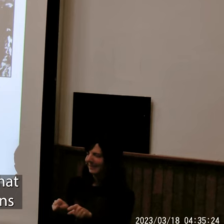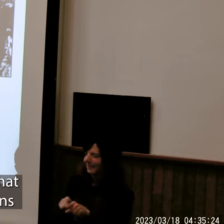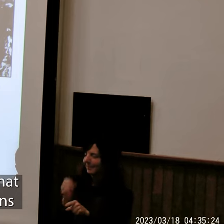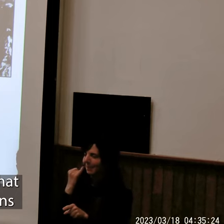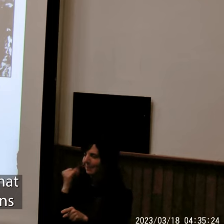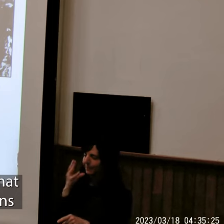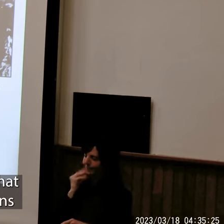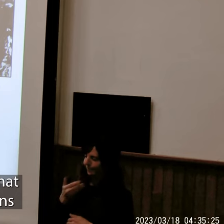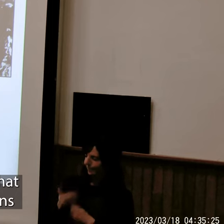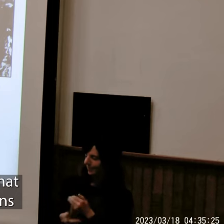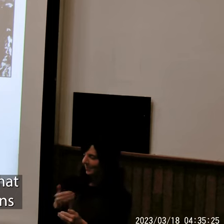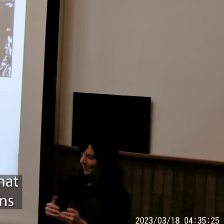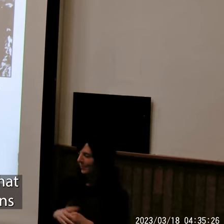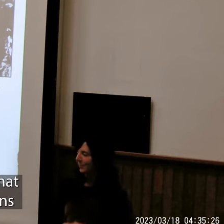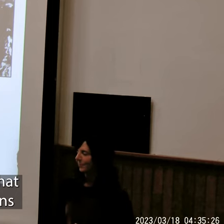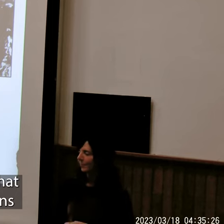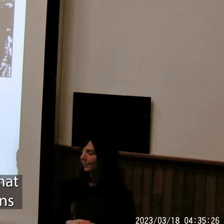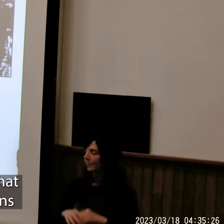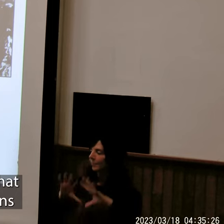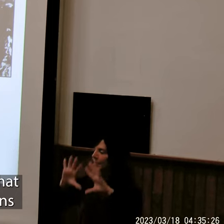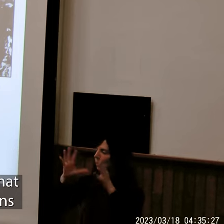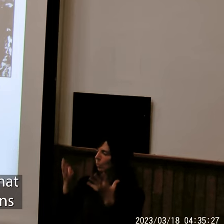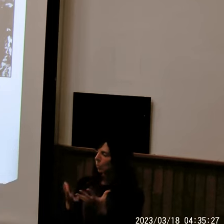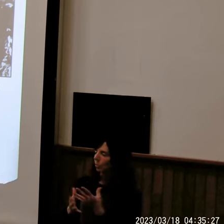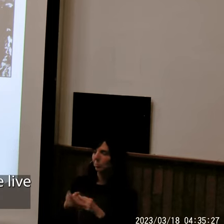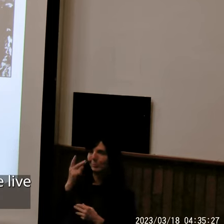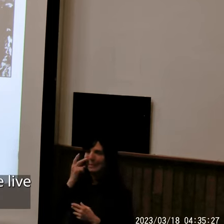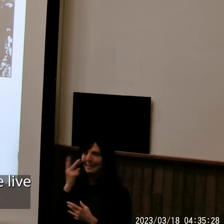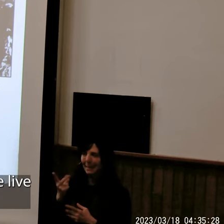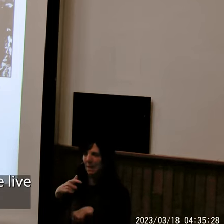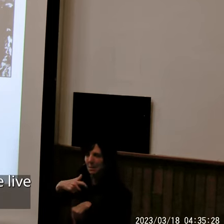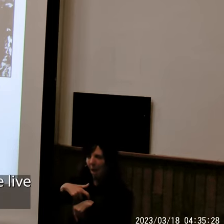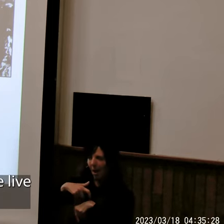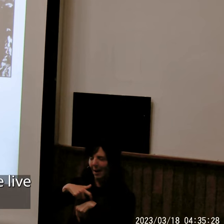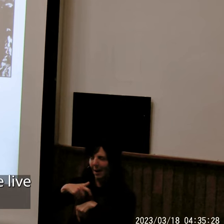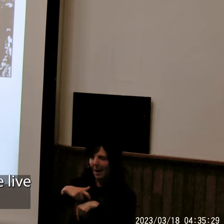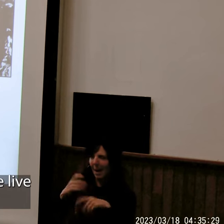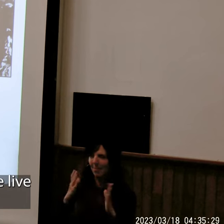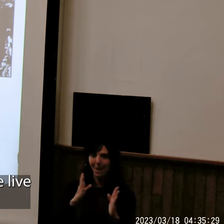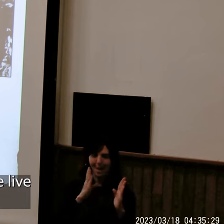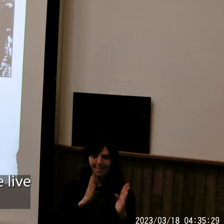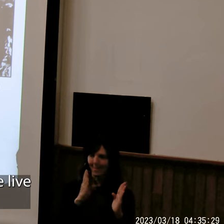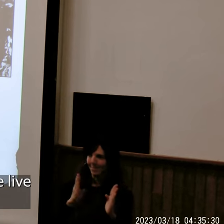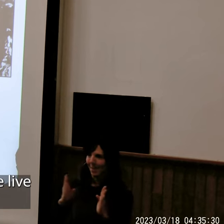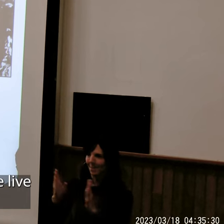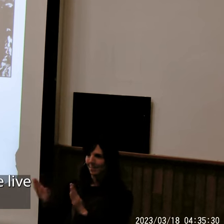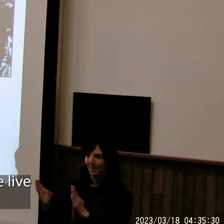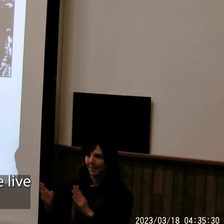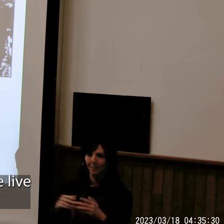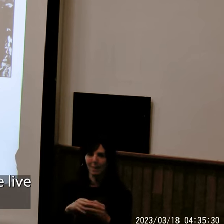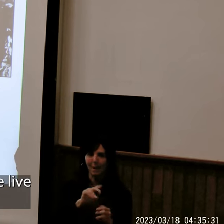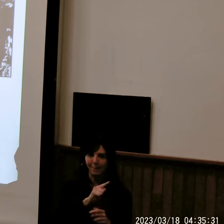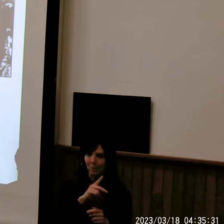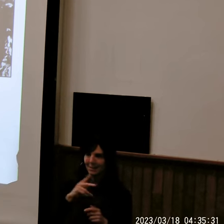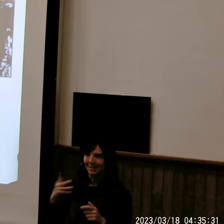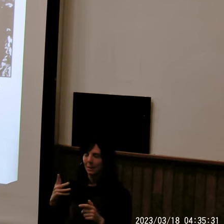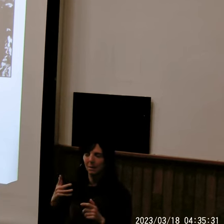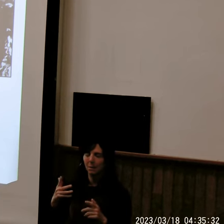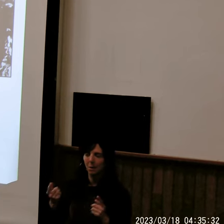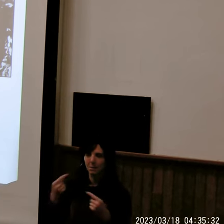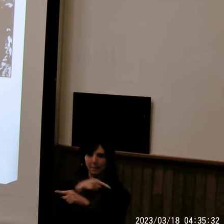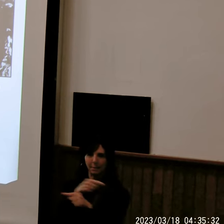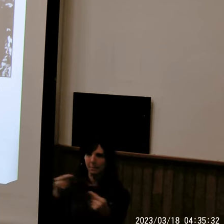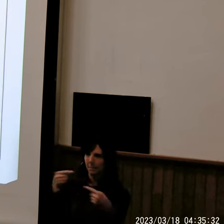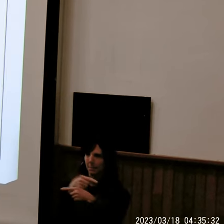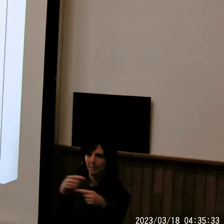that we've found is a world that hinges on temporal contradictions, a world where time and the way we live our life inside it is far queerer than it